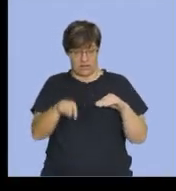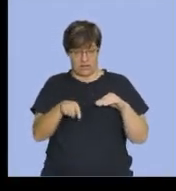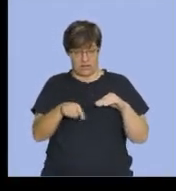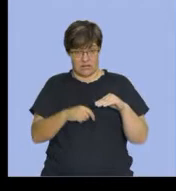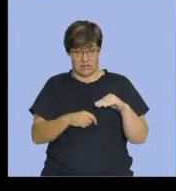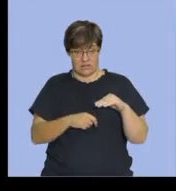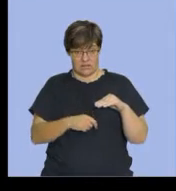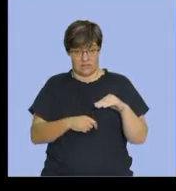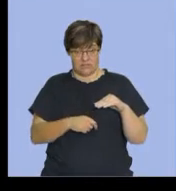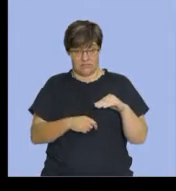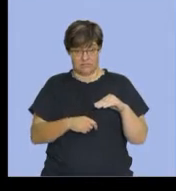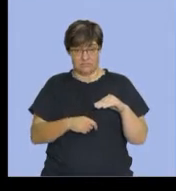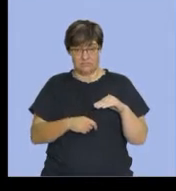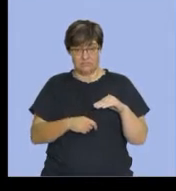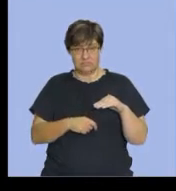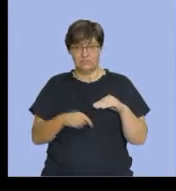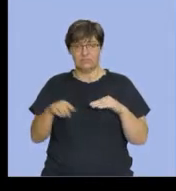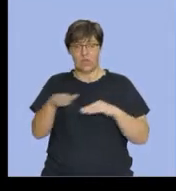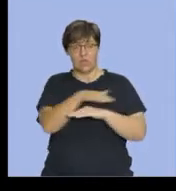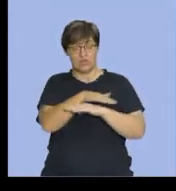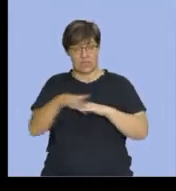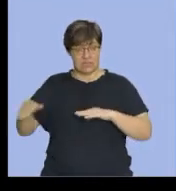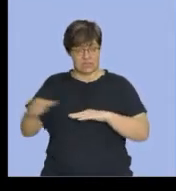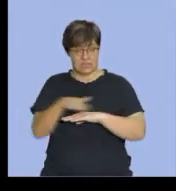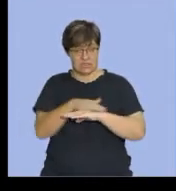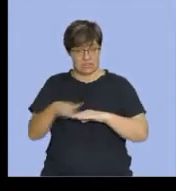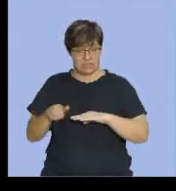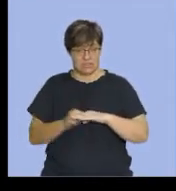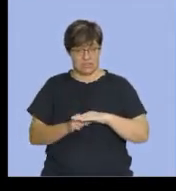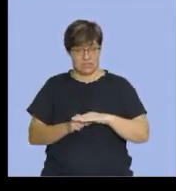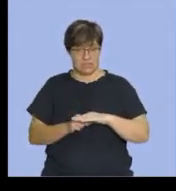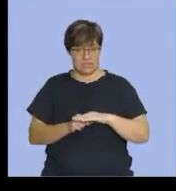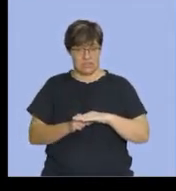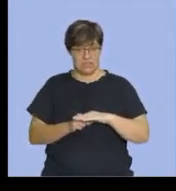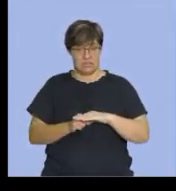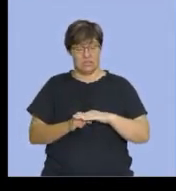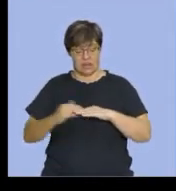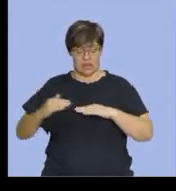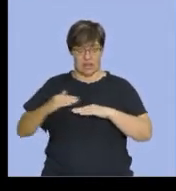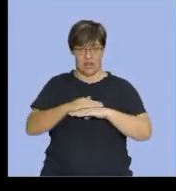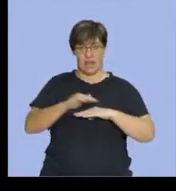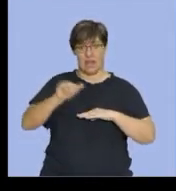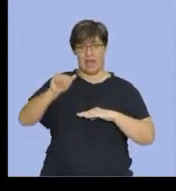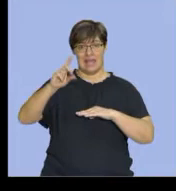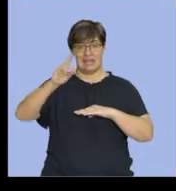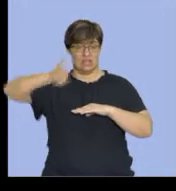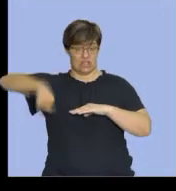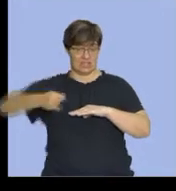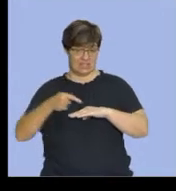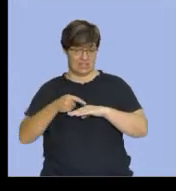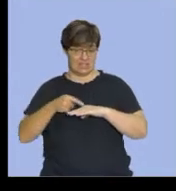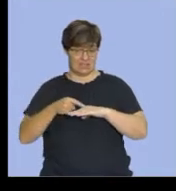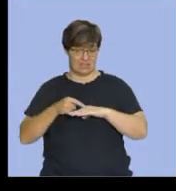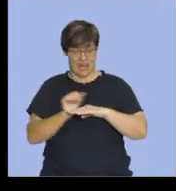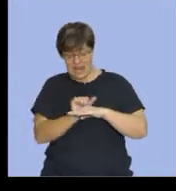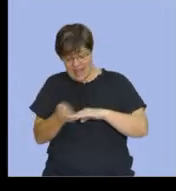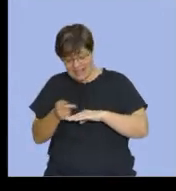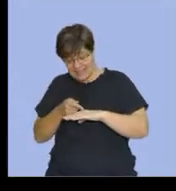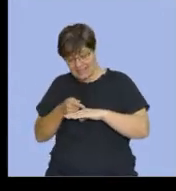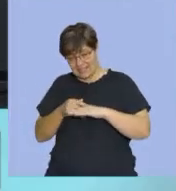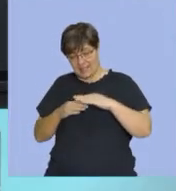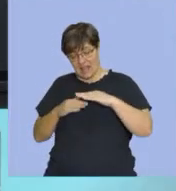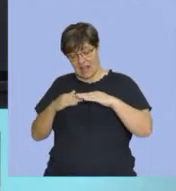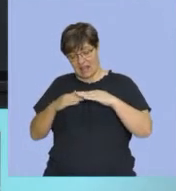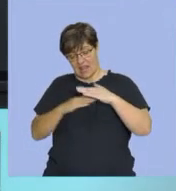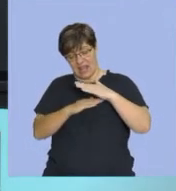component, that's this one. Now the horizontal component is adjacent to the angle. It's next to the